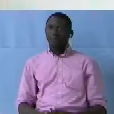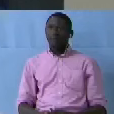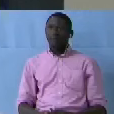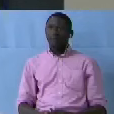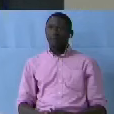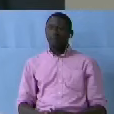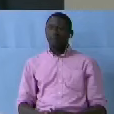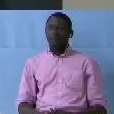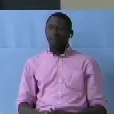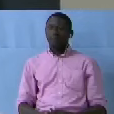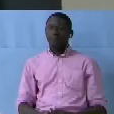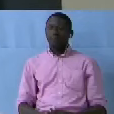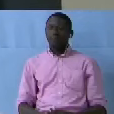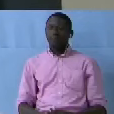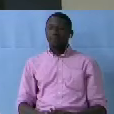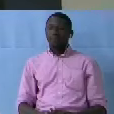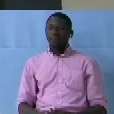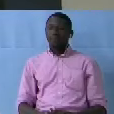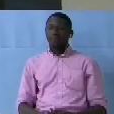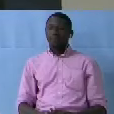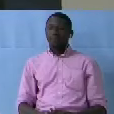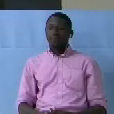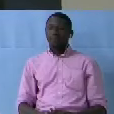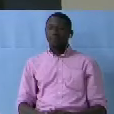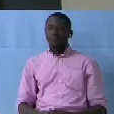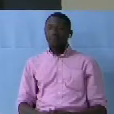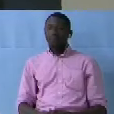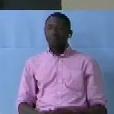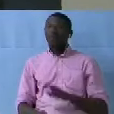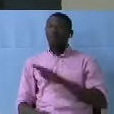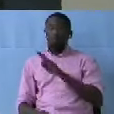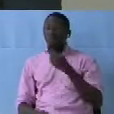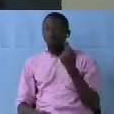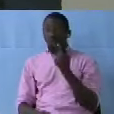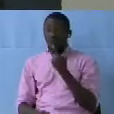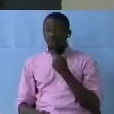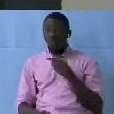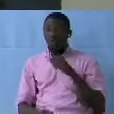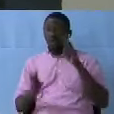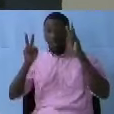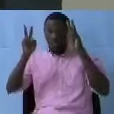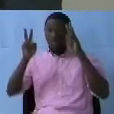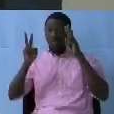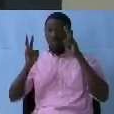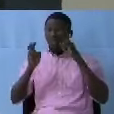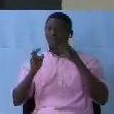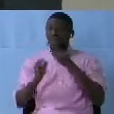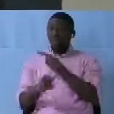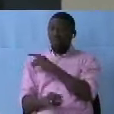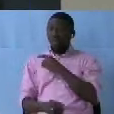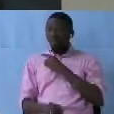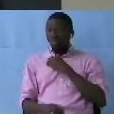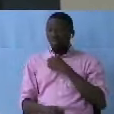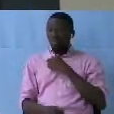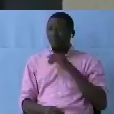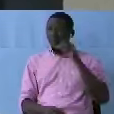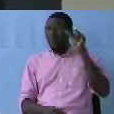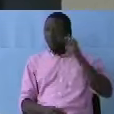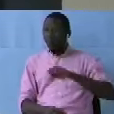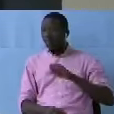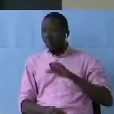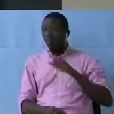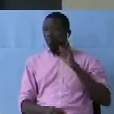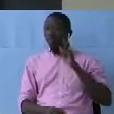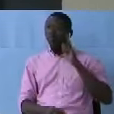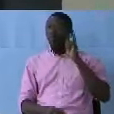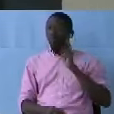not only was his therapeutics dangerous and ought to have been stopped, your belief